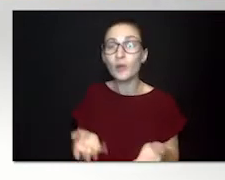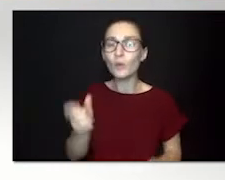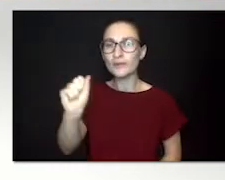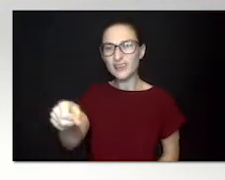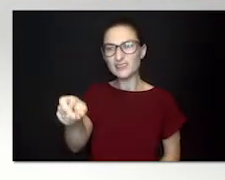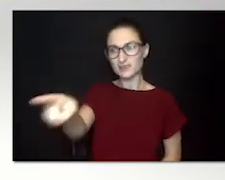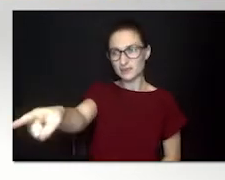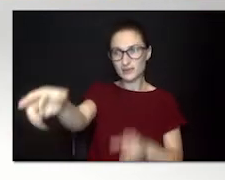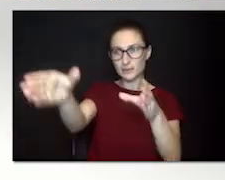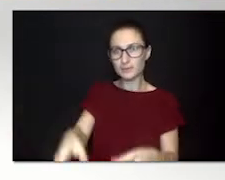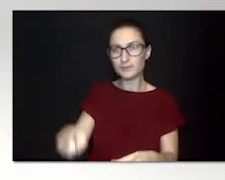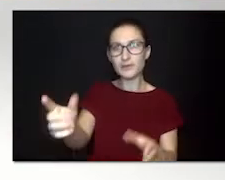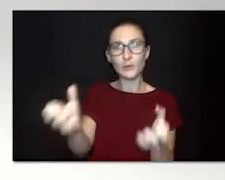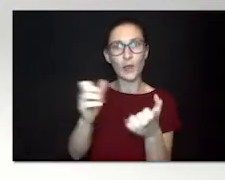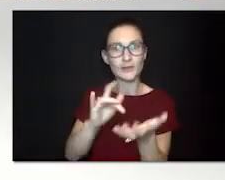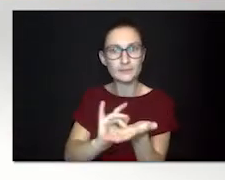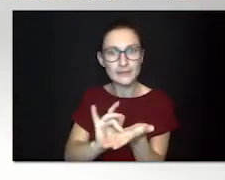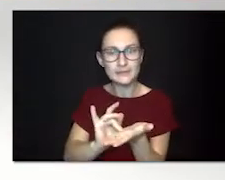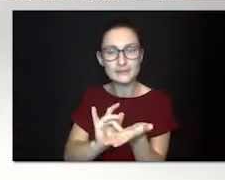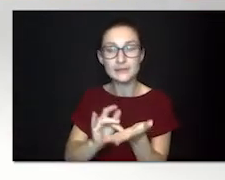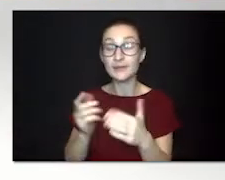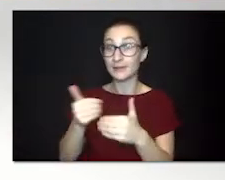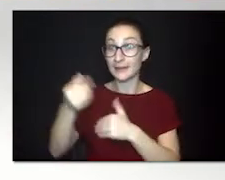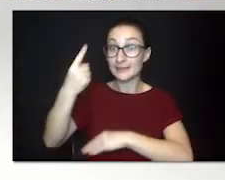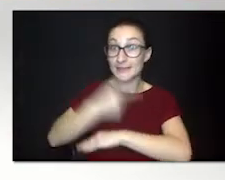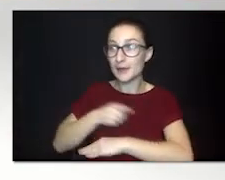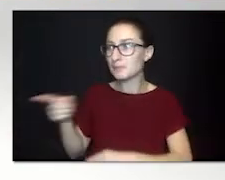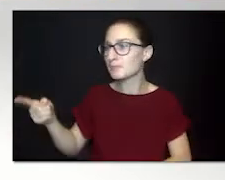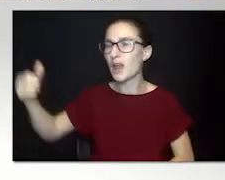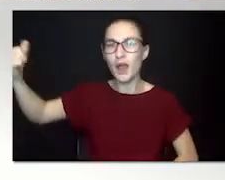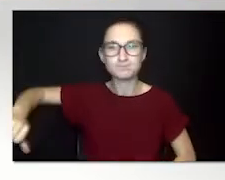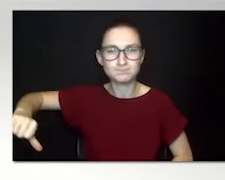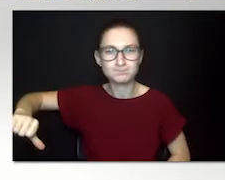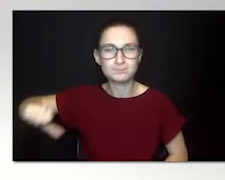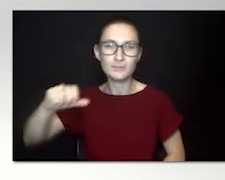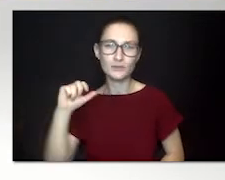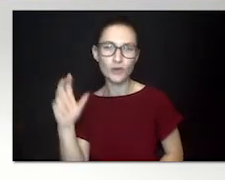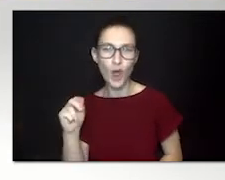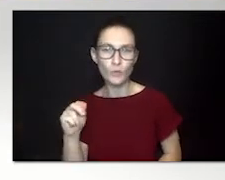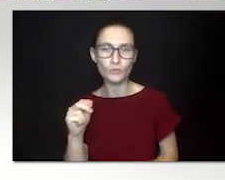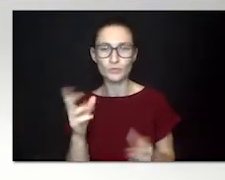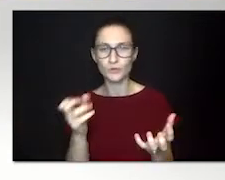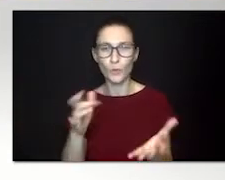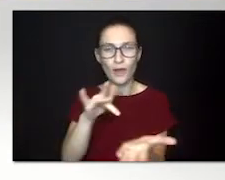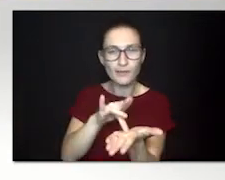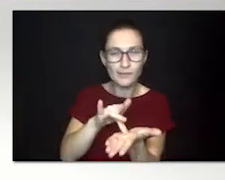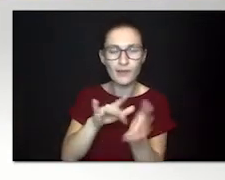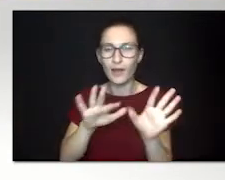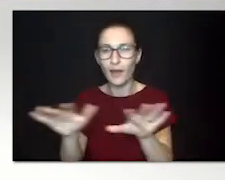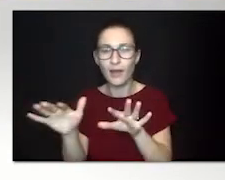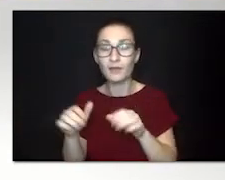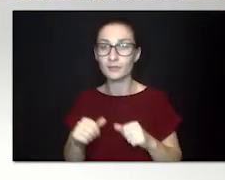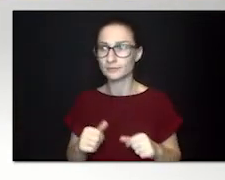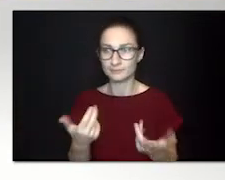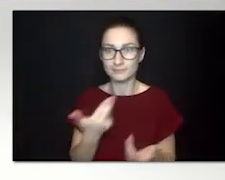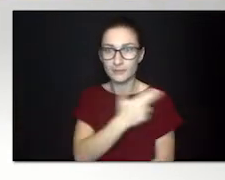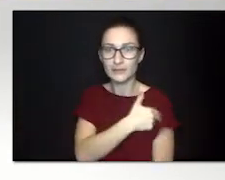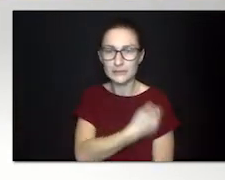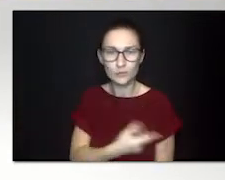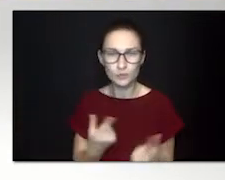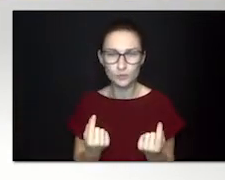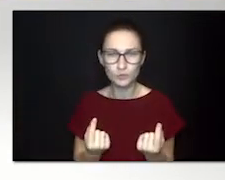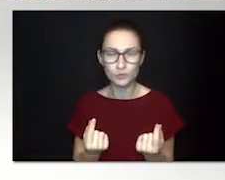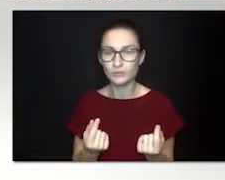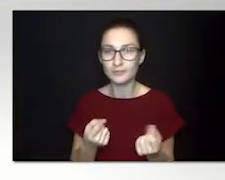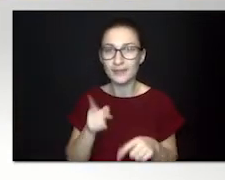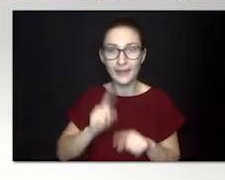ward wants this treatment and these meds. And then the next day, Michelle says, no, we don't want to do this treatment or these meds. Then what is the hospital